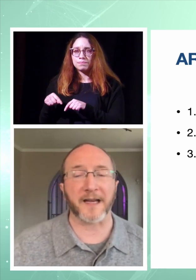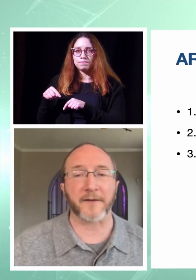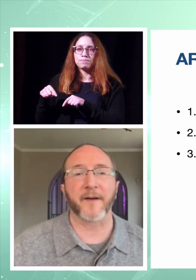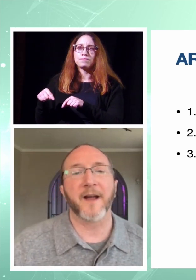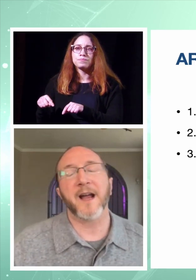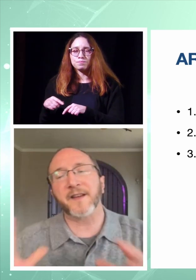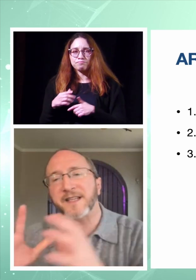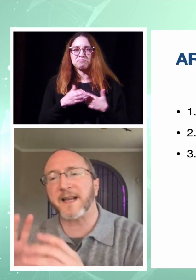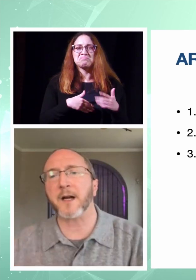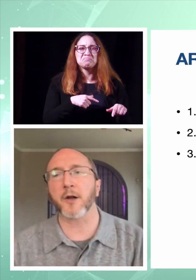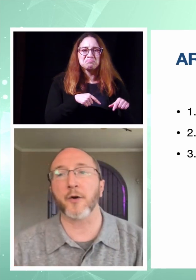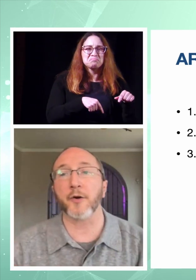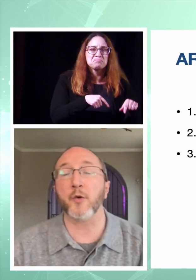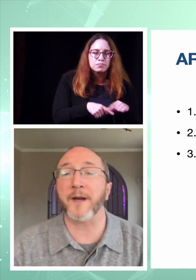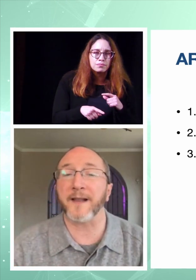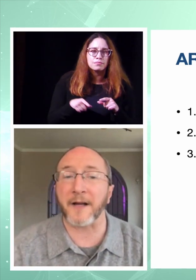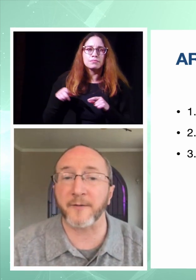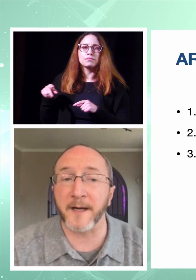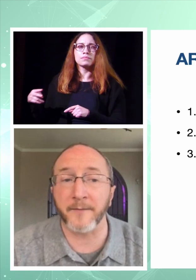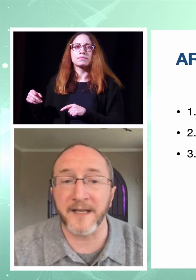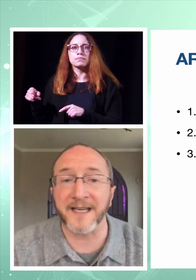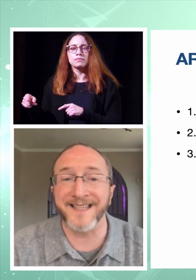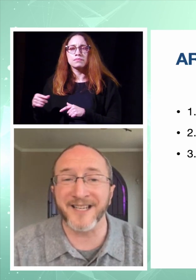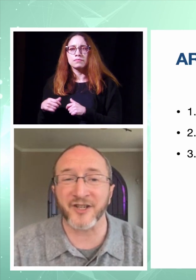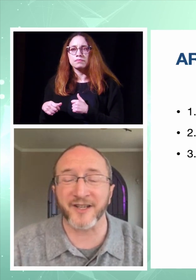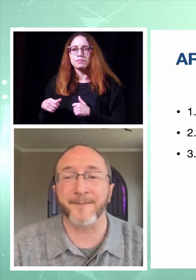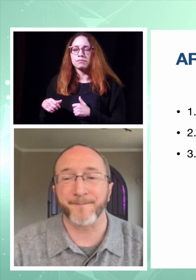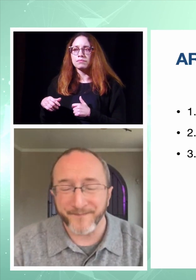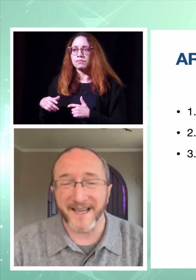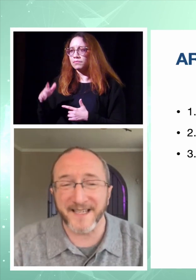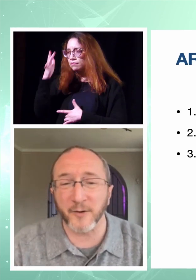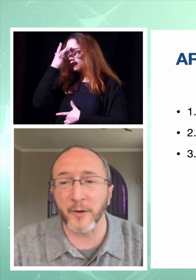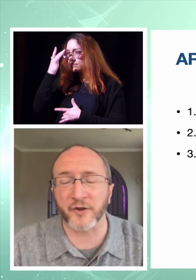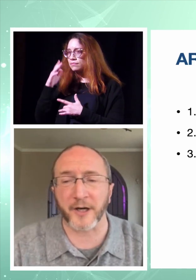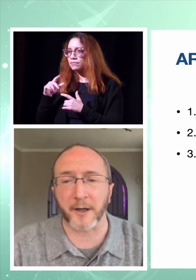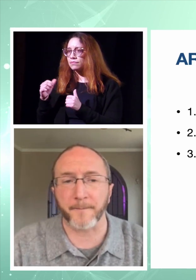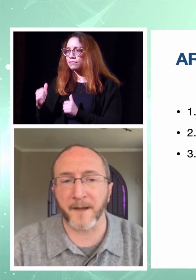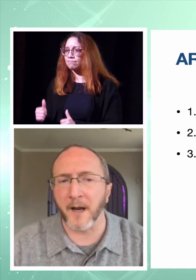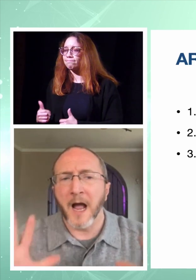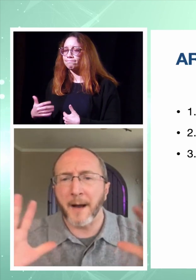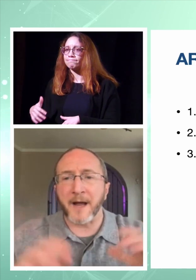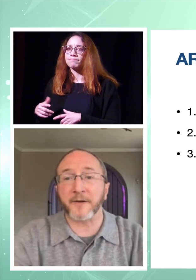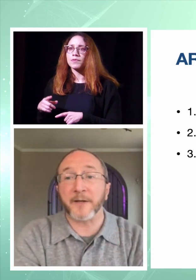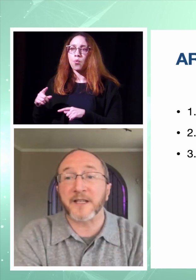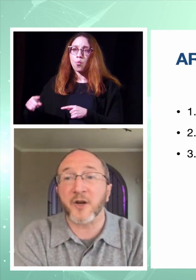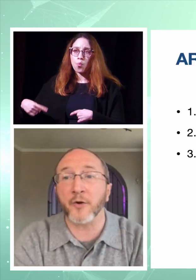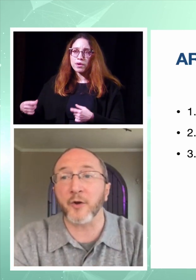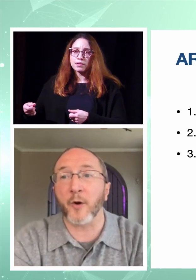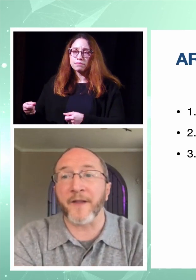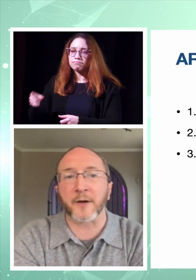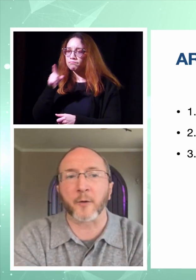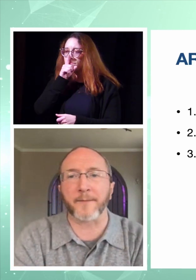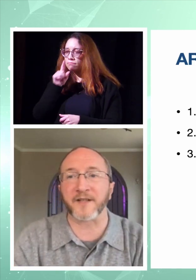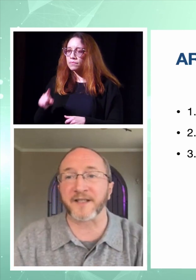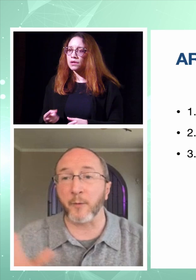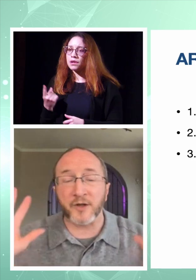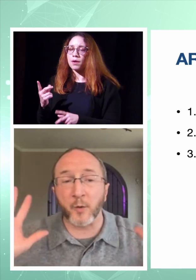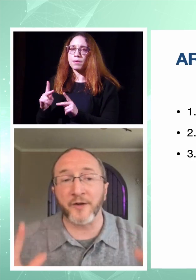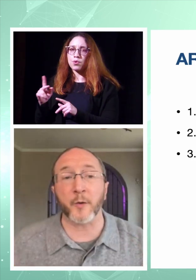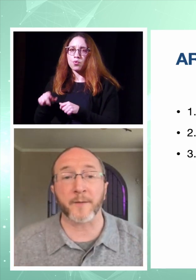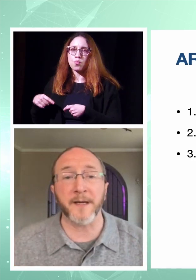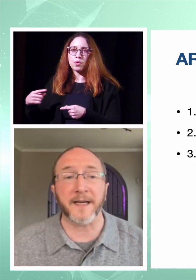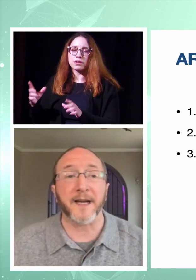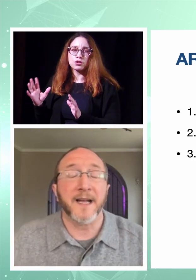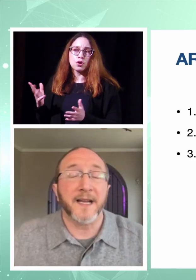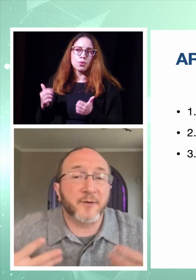along with life. And the second clone, who we allowed to become deconditioned, is in a wheelchair. And I'm not going to insult you on the interwebs and say, which